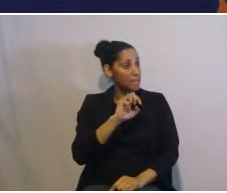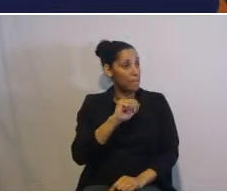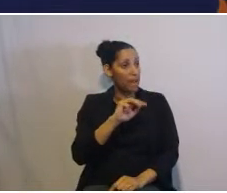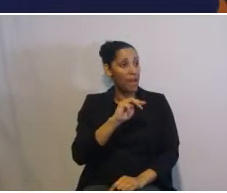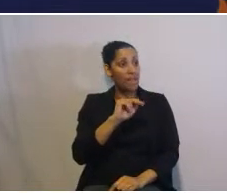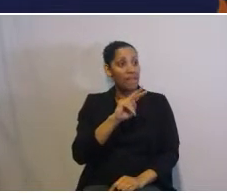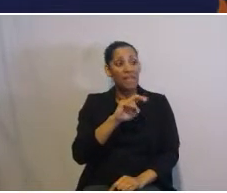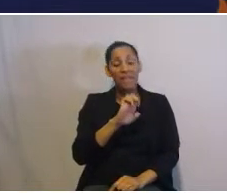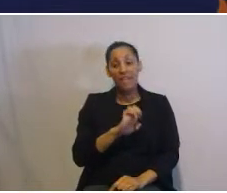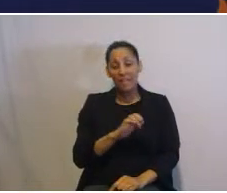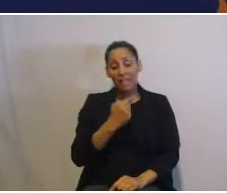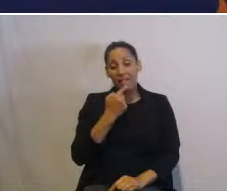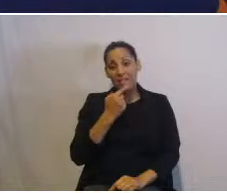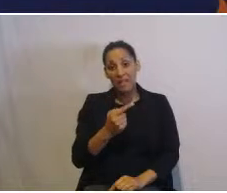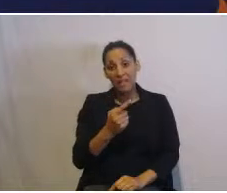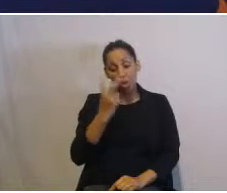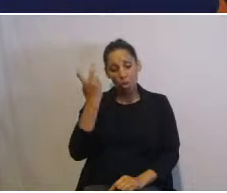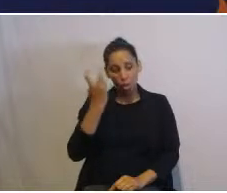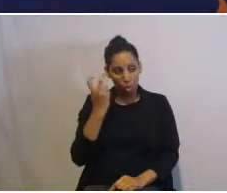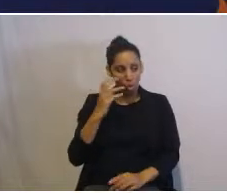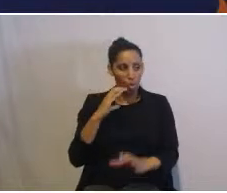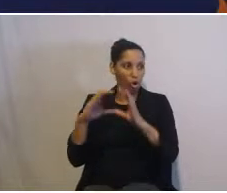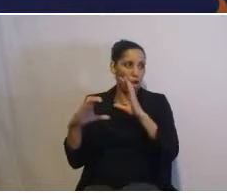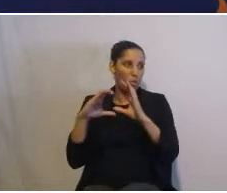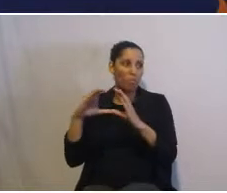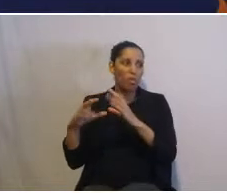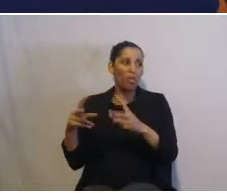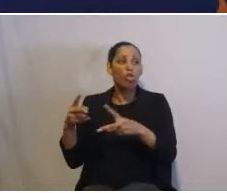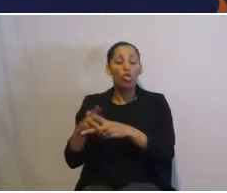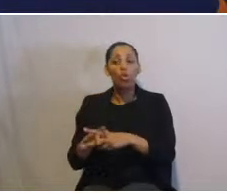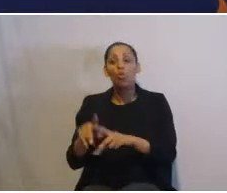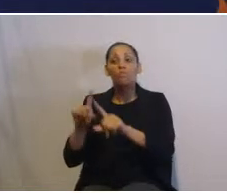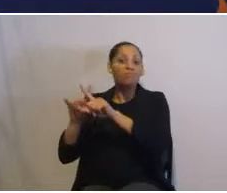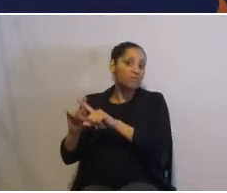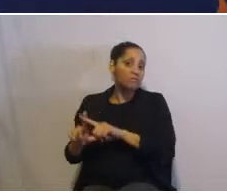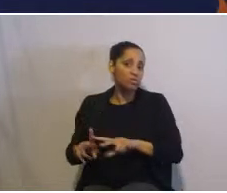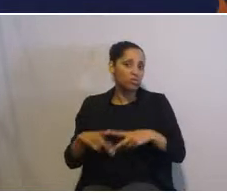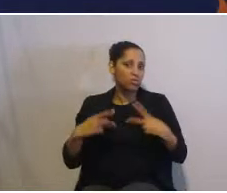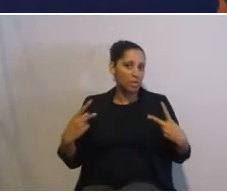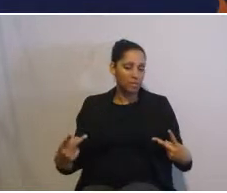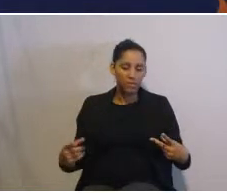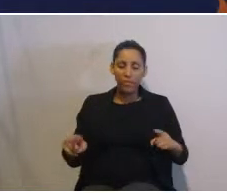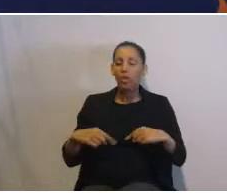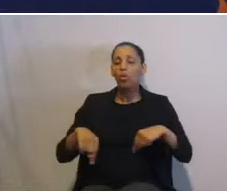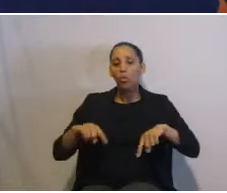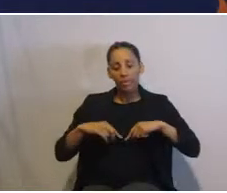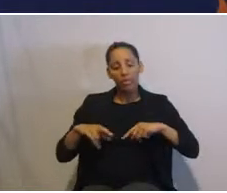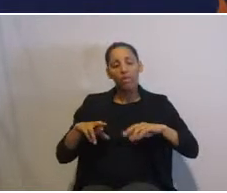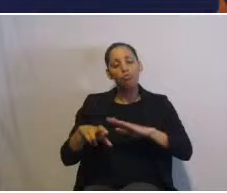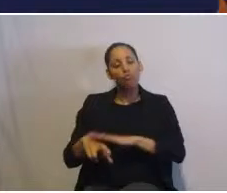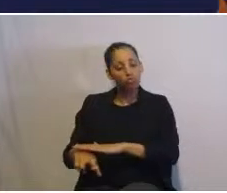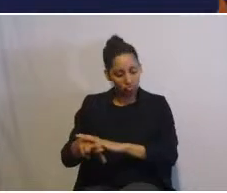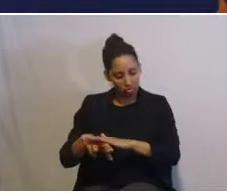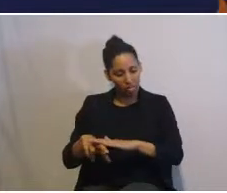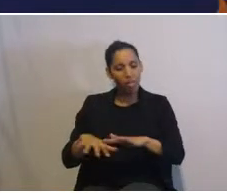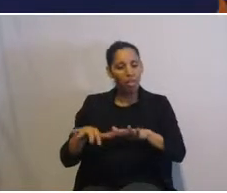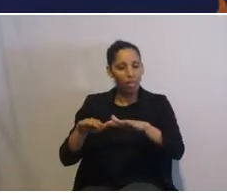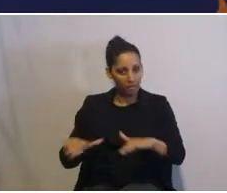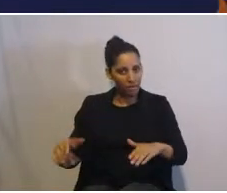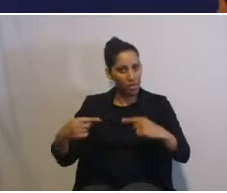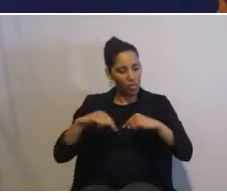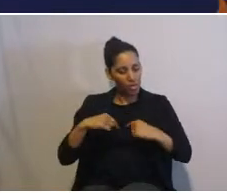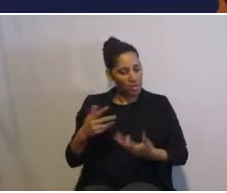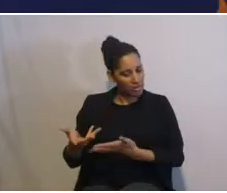able to communicate through various newspapers, etc. We do at a regional level also consult with the